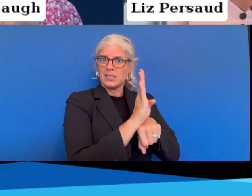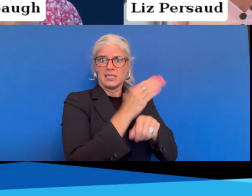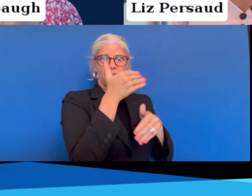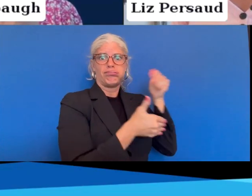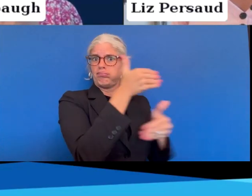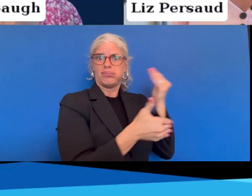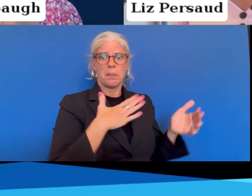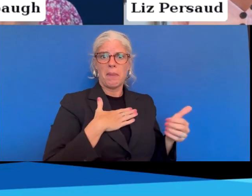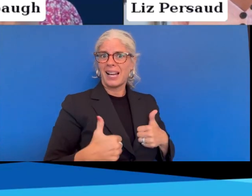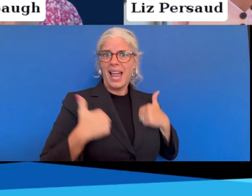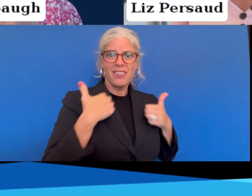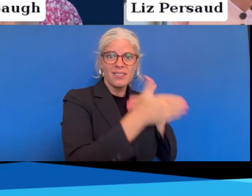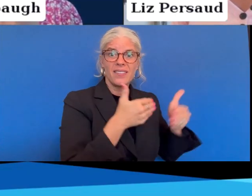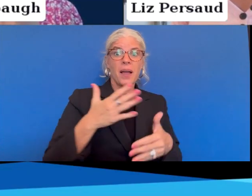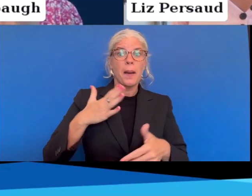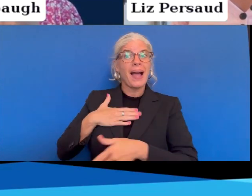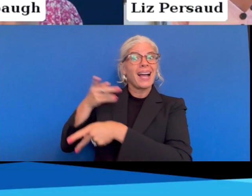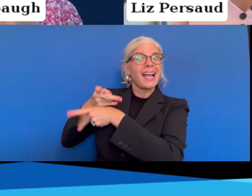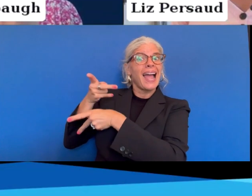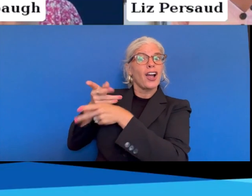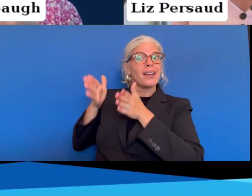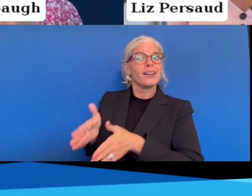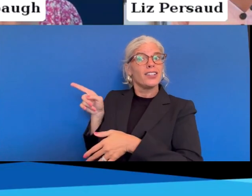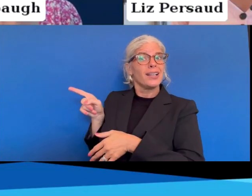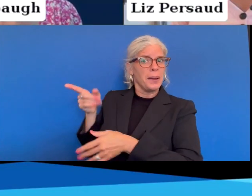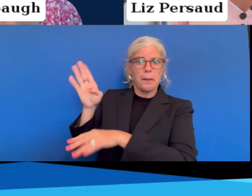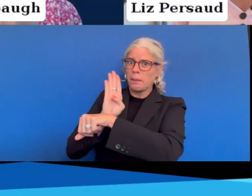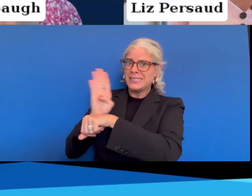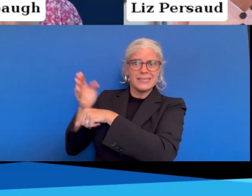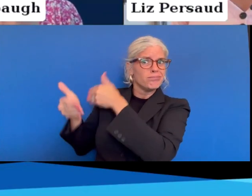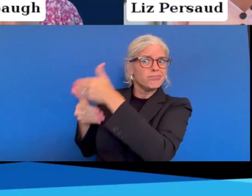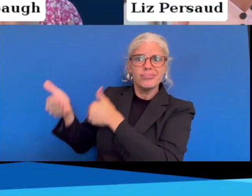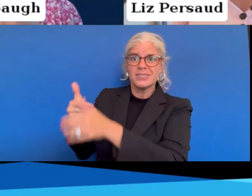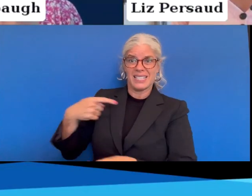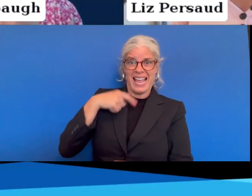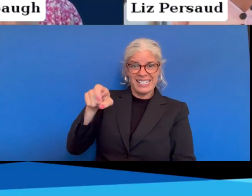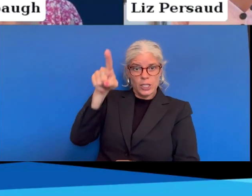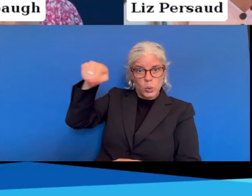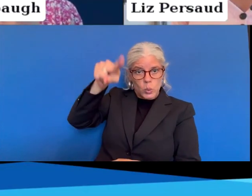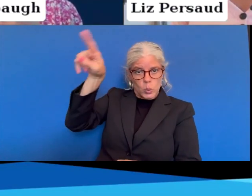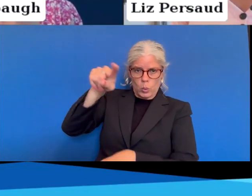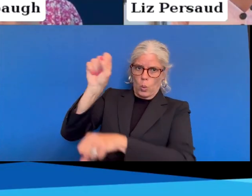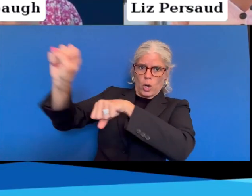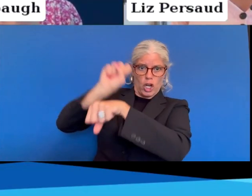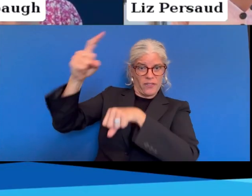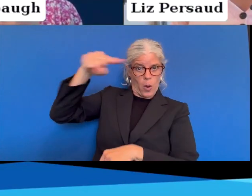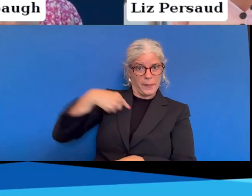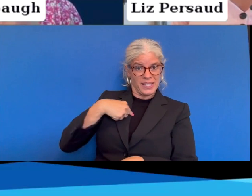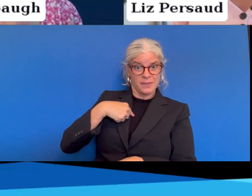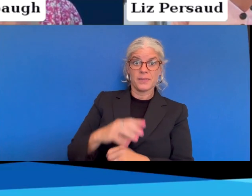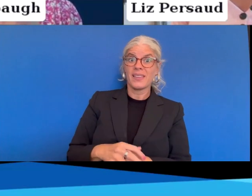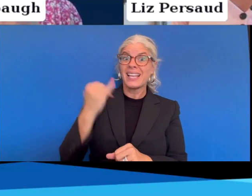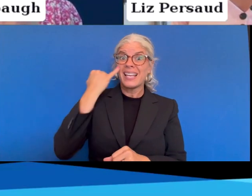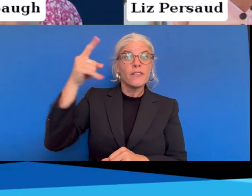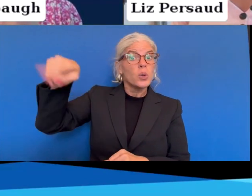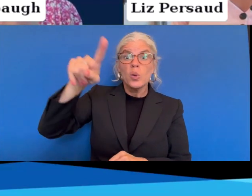what the team plan is. And you tell me, because I'm busy living and my caregiver is busy living, and I